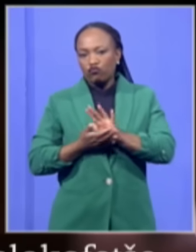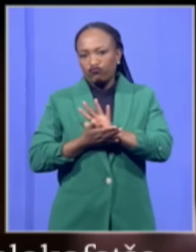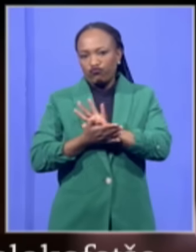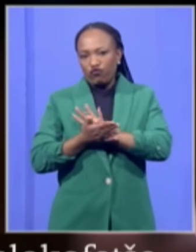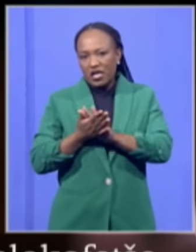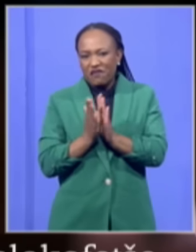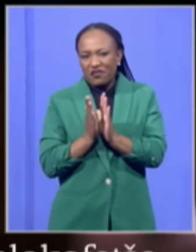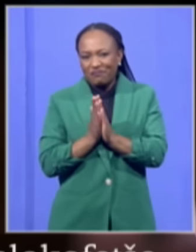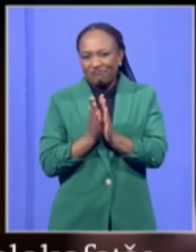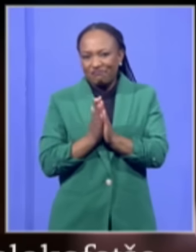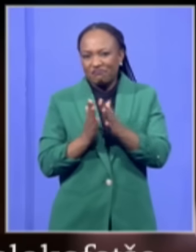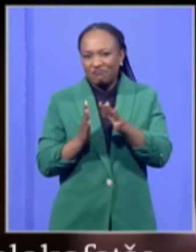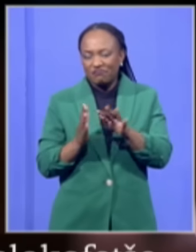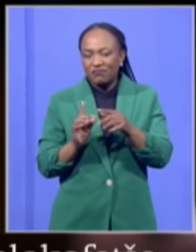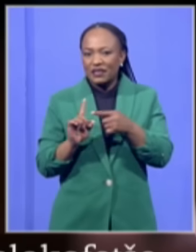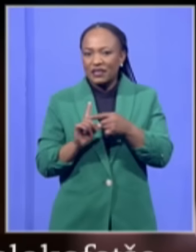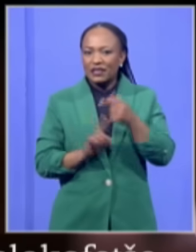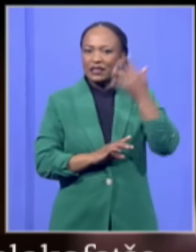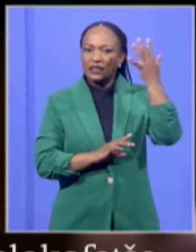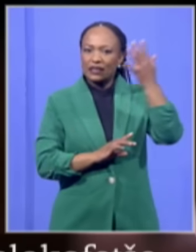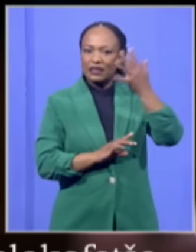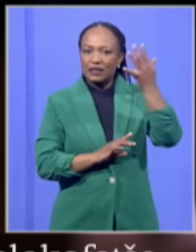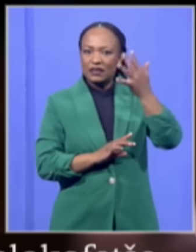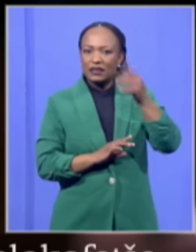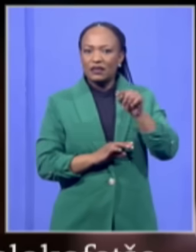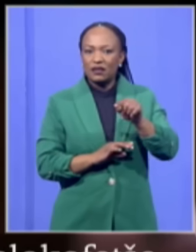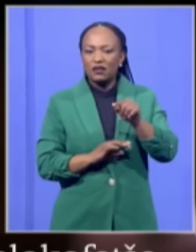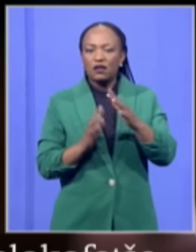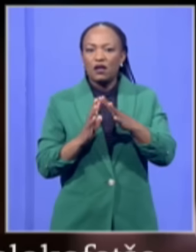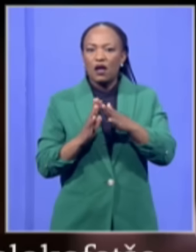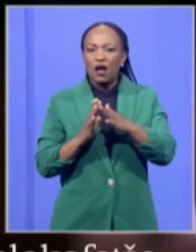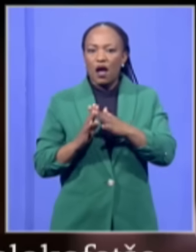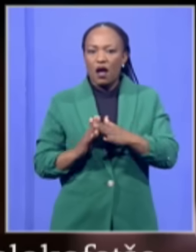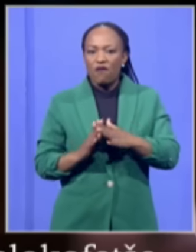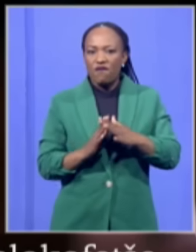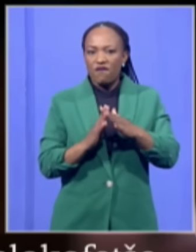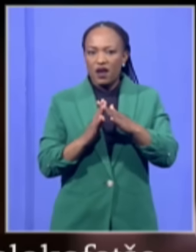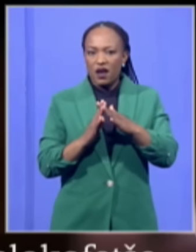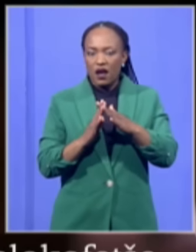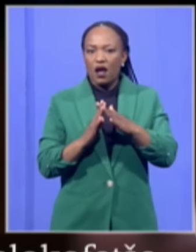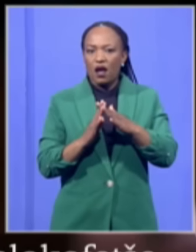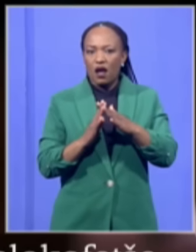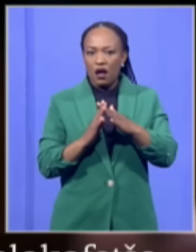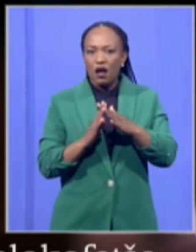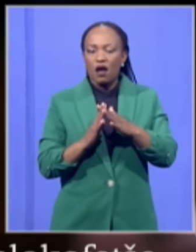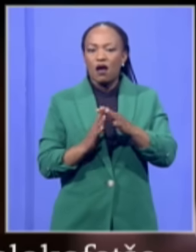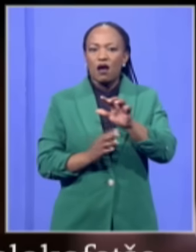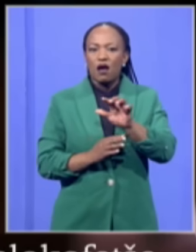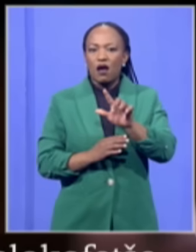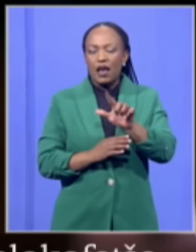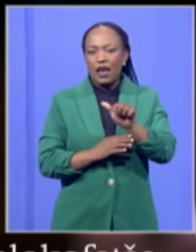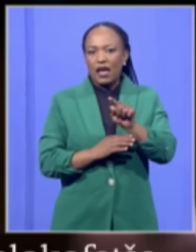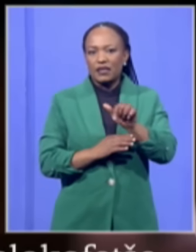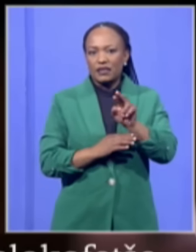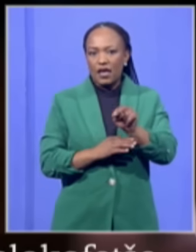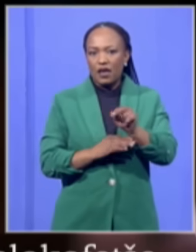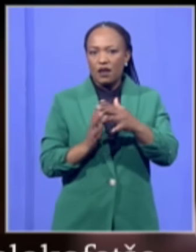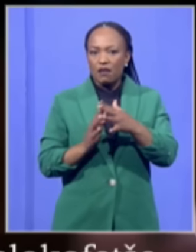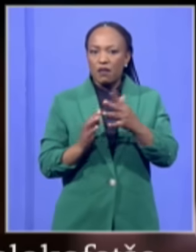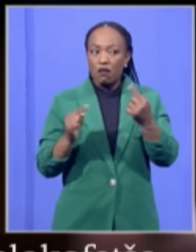tšea thero ya gagwe go Afrika ga mmogo le Latin America a ba motho yo a tumilego